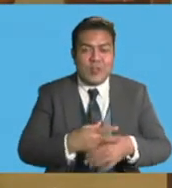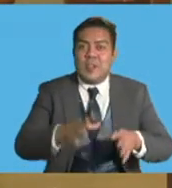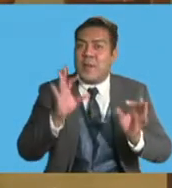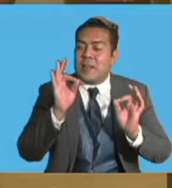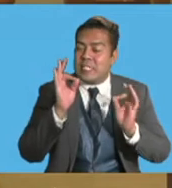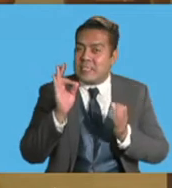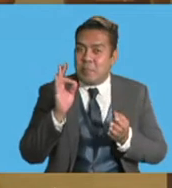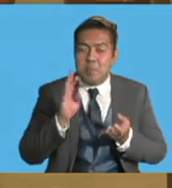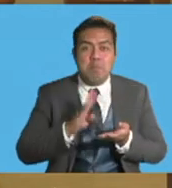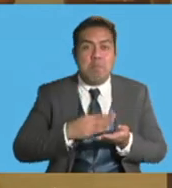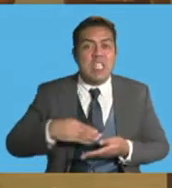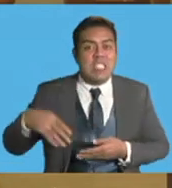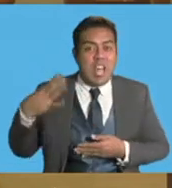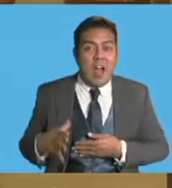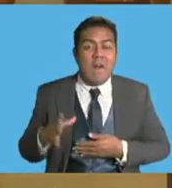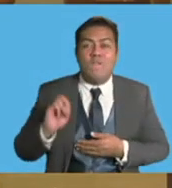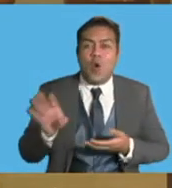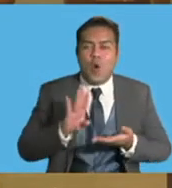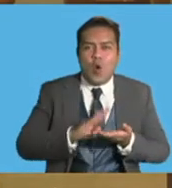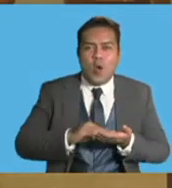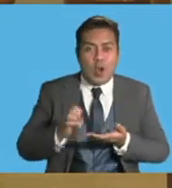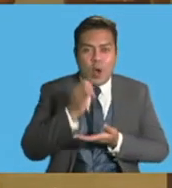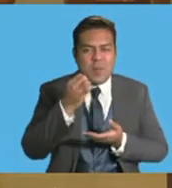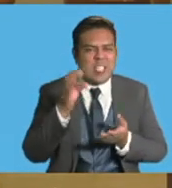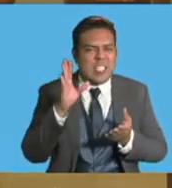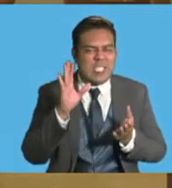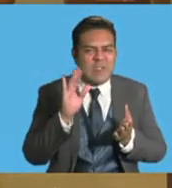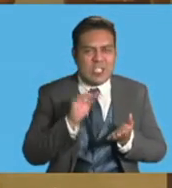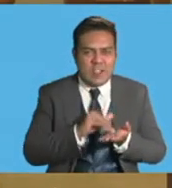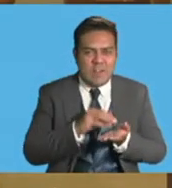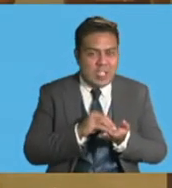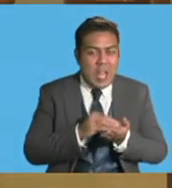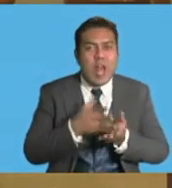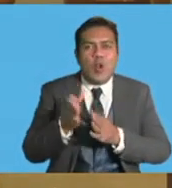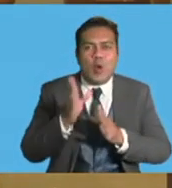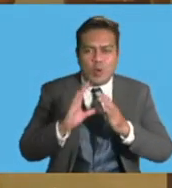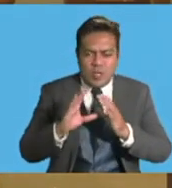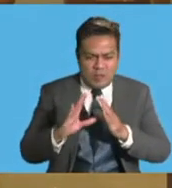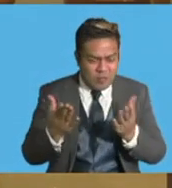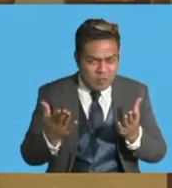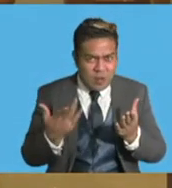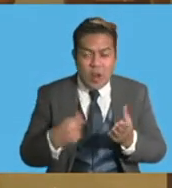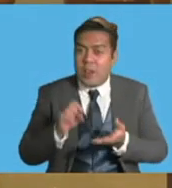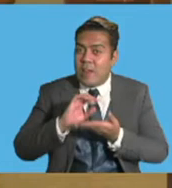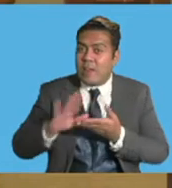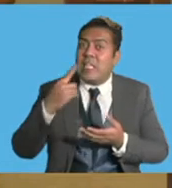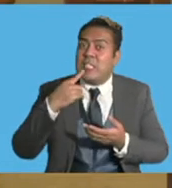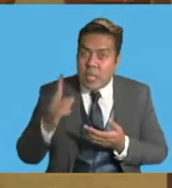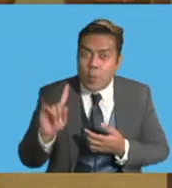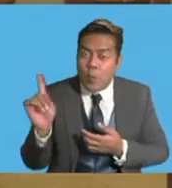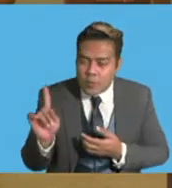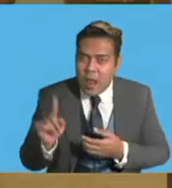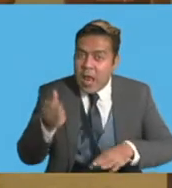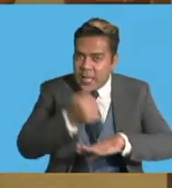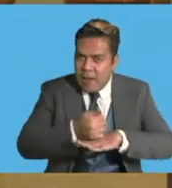Civil Service and Communication, in delivering the 2019-2020 national budget, said,